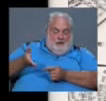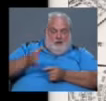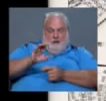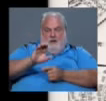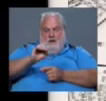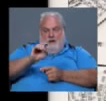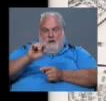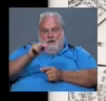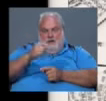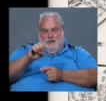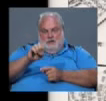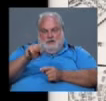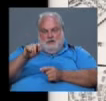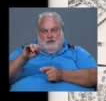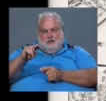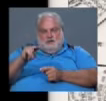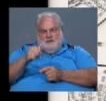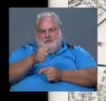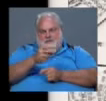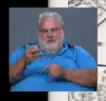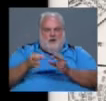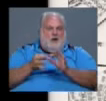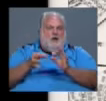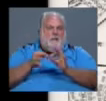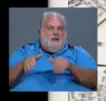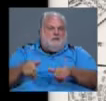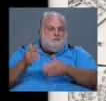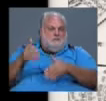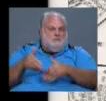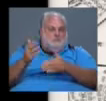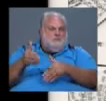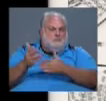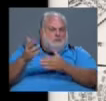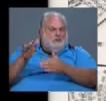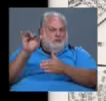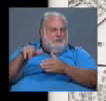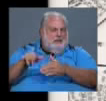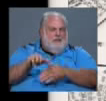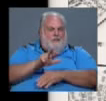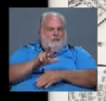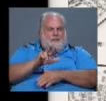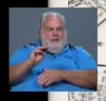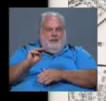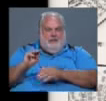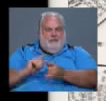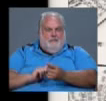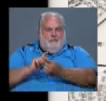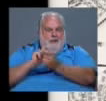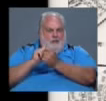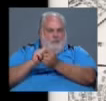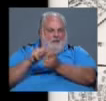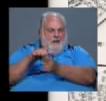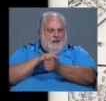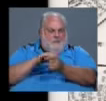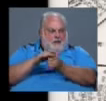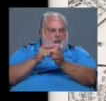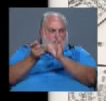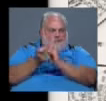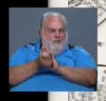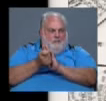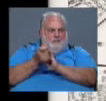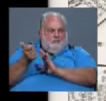Station, there were a number of comments raised about that. I think 3M met with the neighborhood and they've removed that